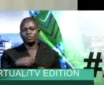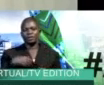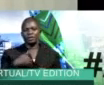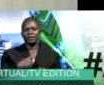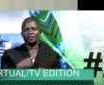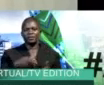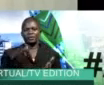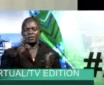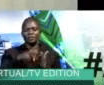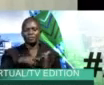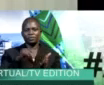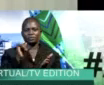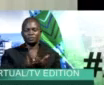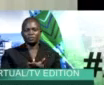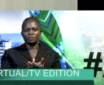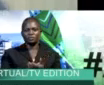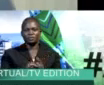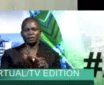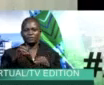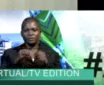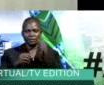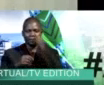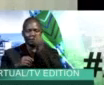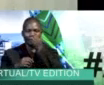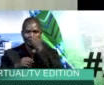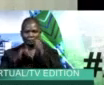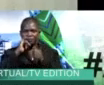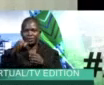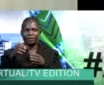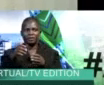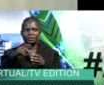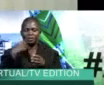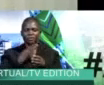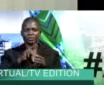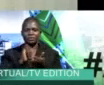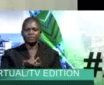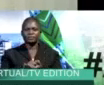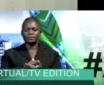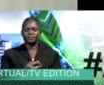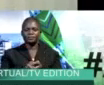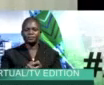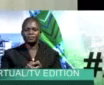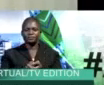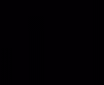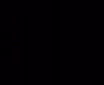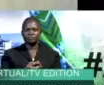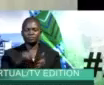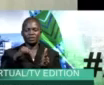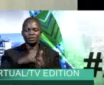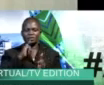And we have reports that we have received indicate